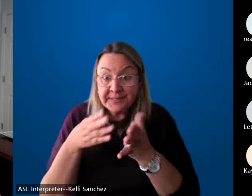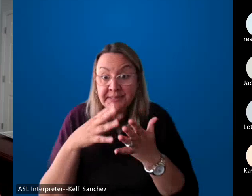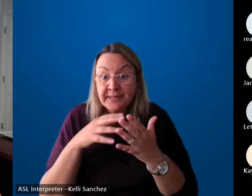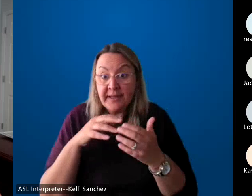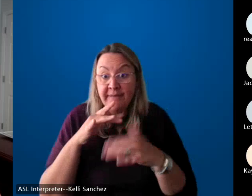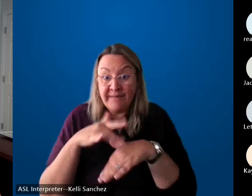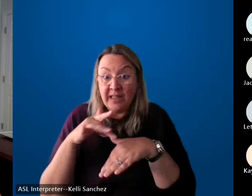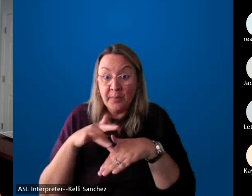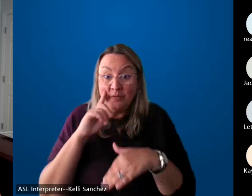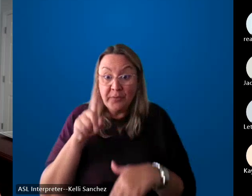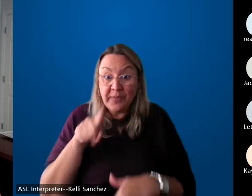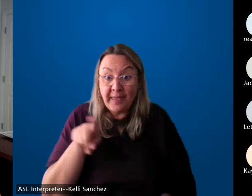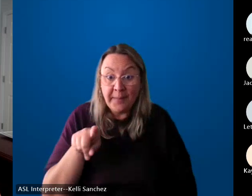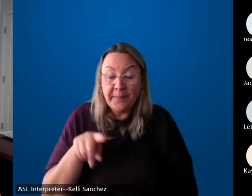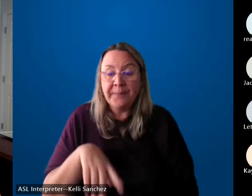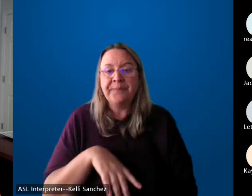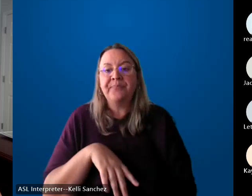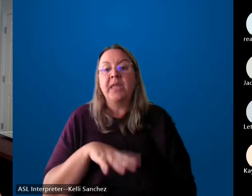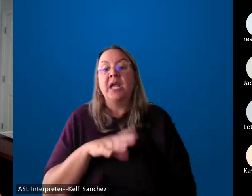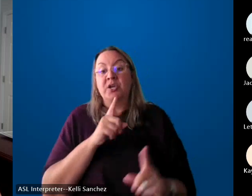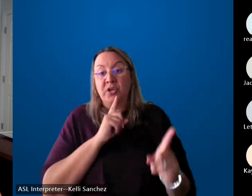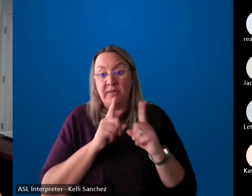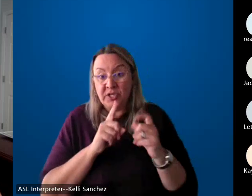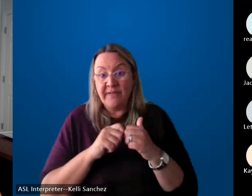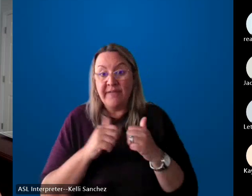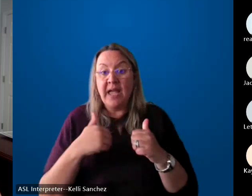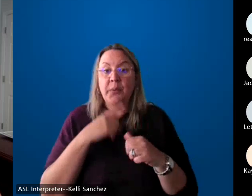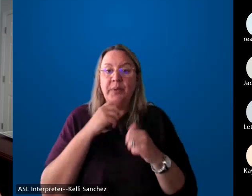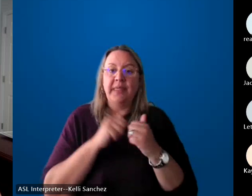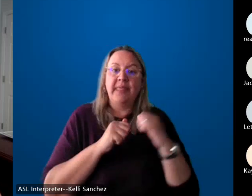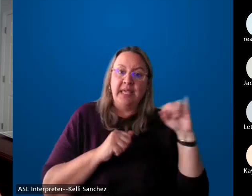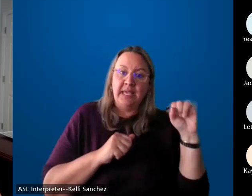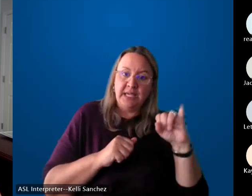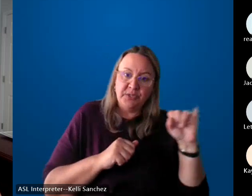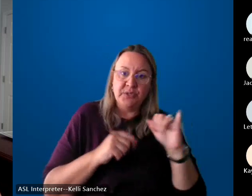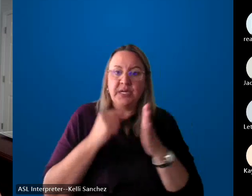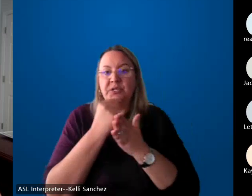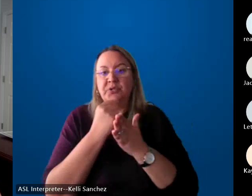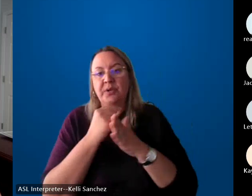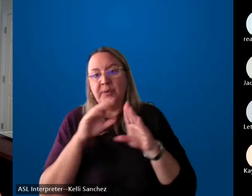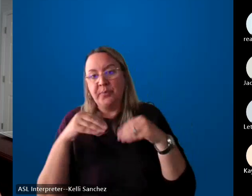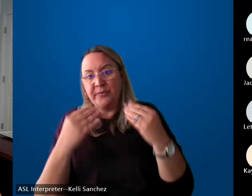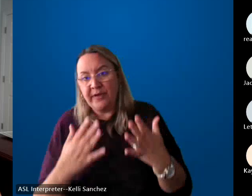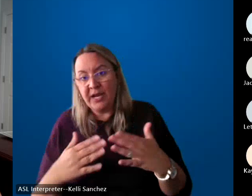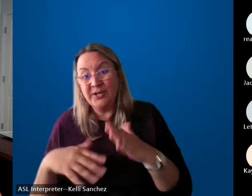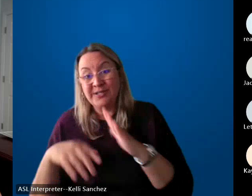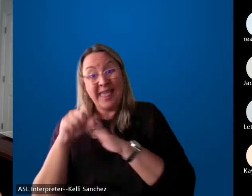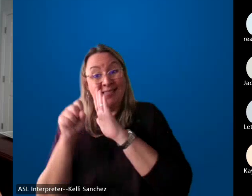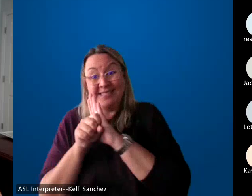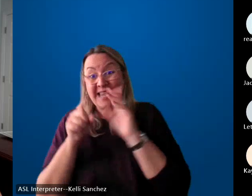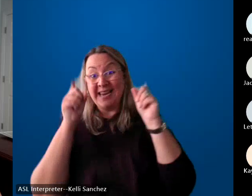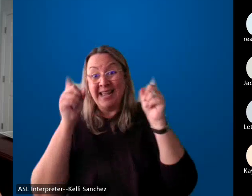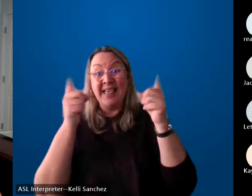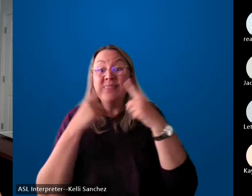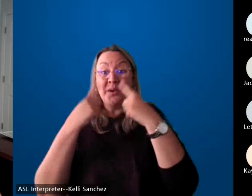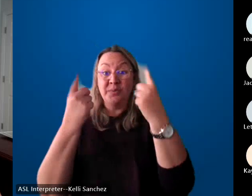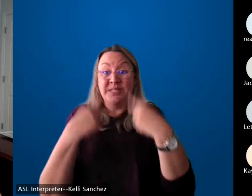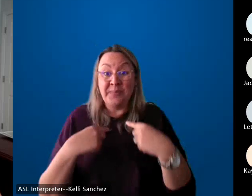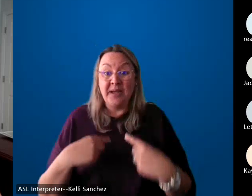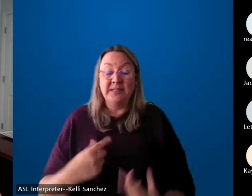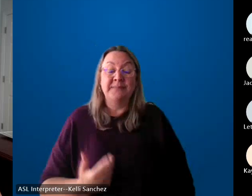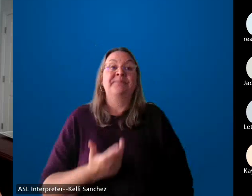barriers? Because I know some of the conversations that I've had with, insurance and treatment providers and even the state are the one word that